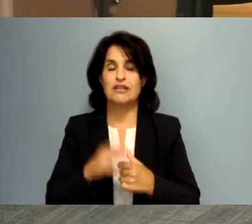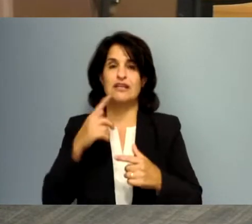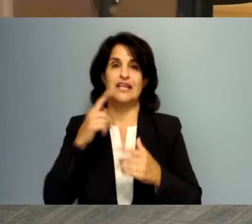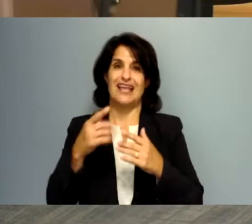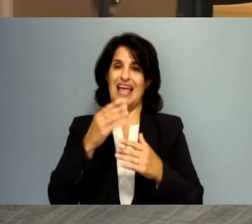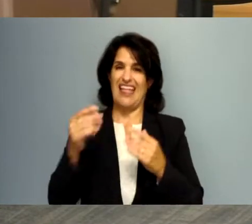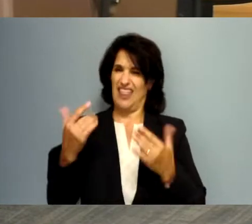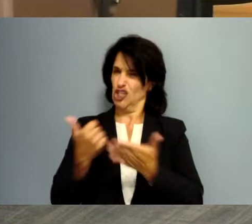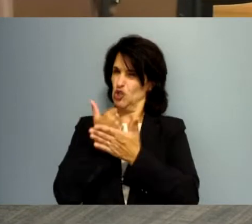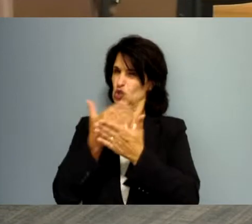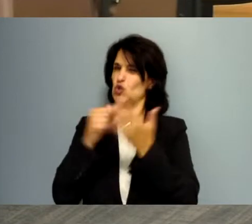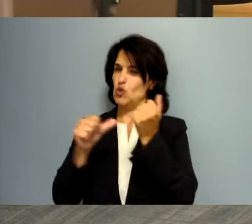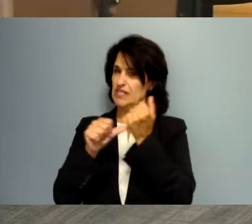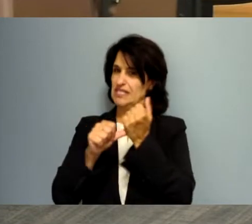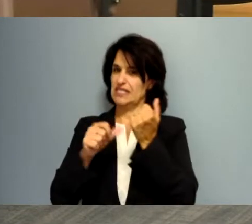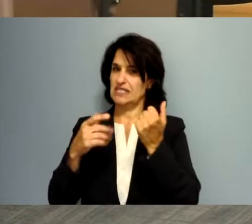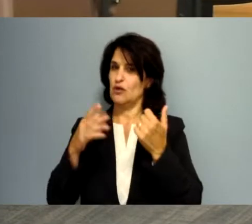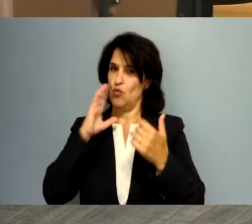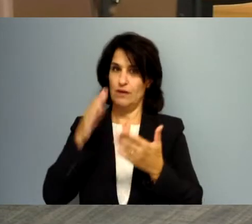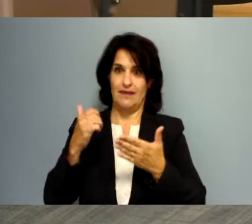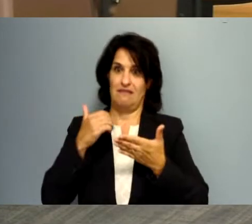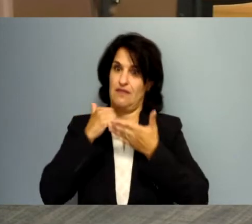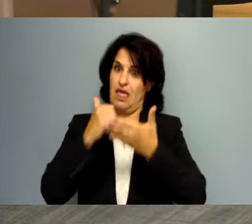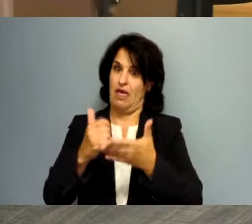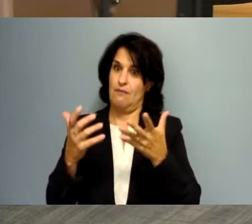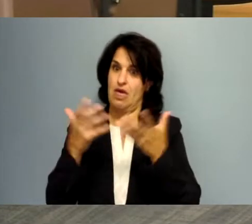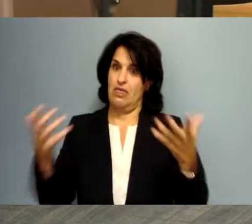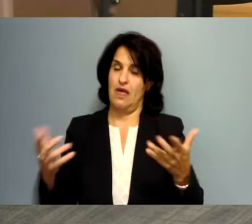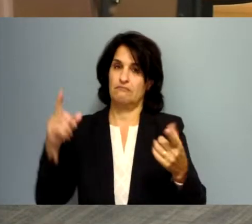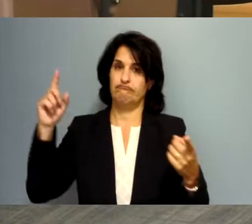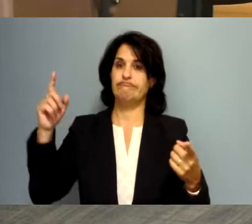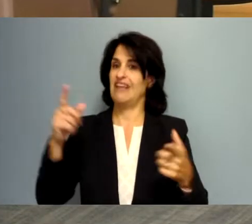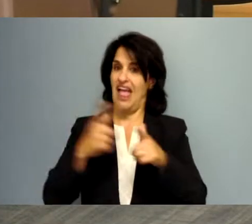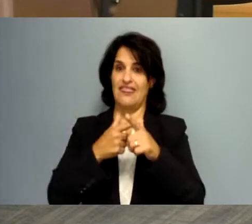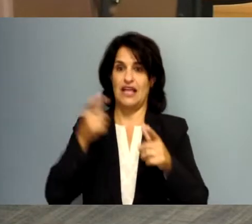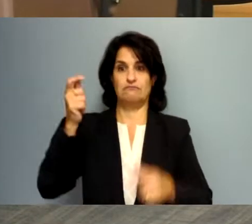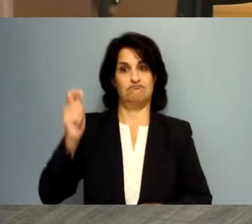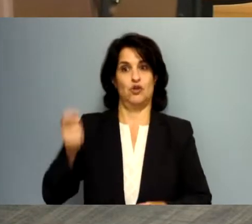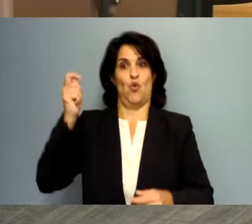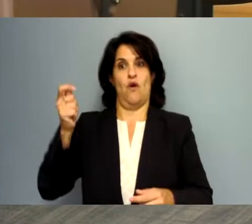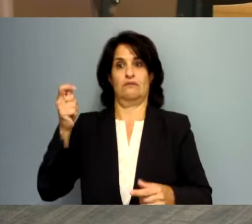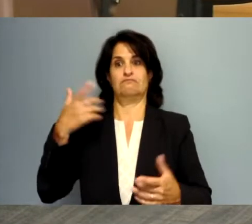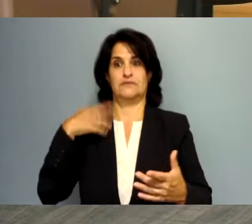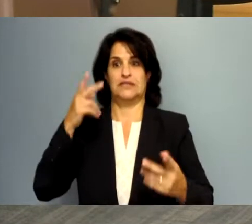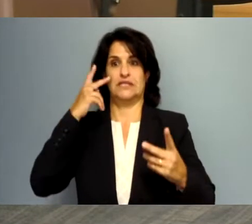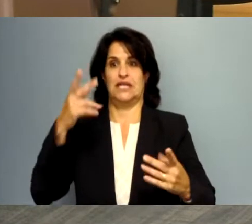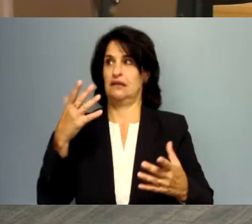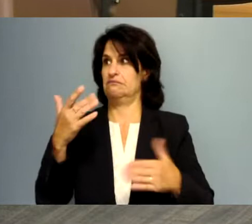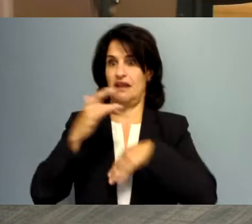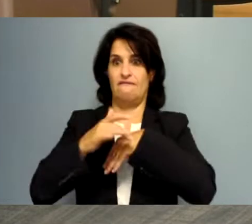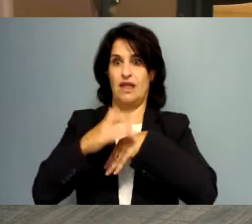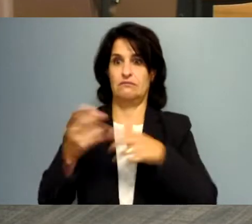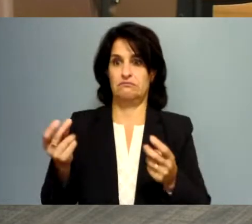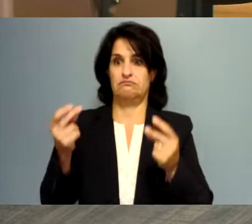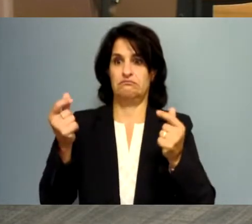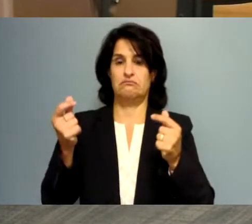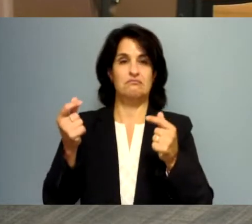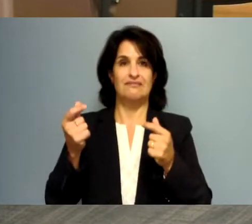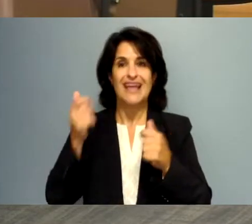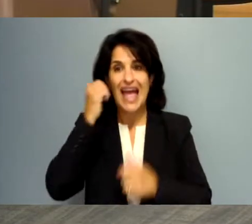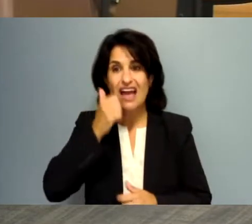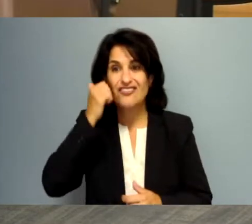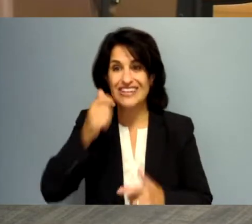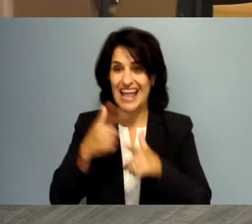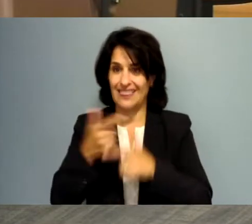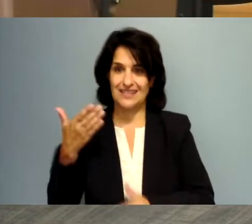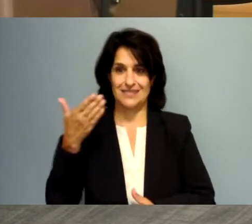be able to shortcut a lot of that and get those matters right to the court, and we'll have a judge available every day to review those matters submitted by the bail review